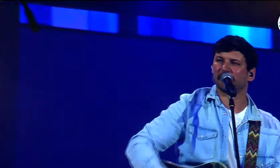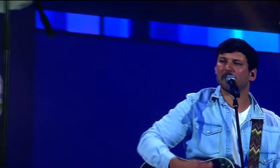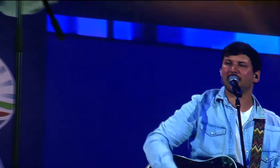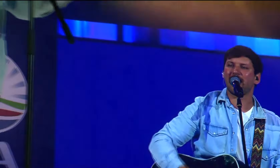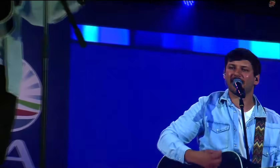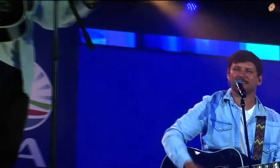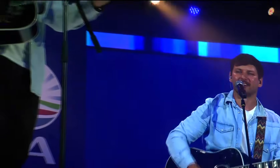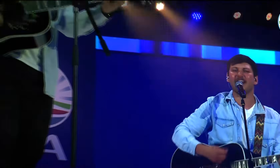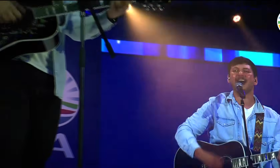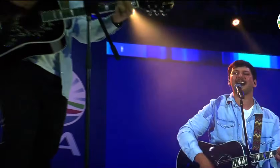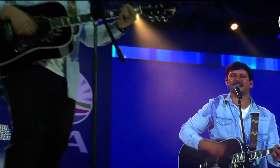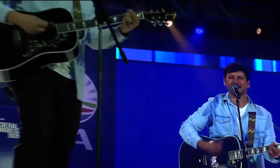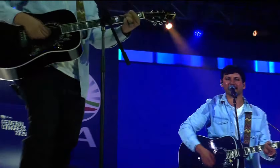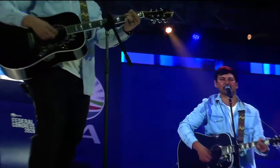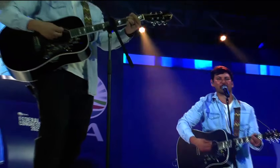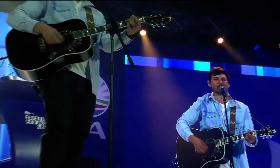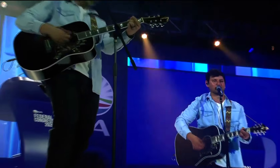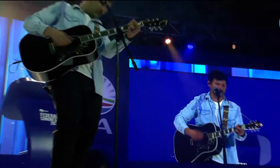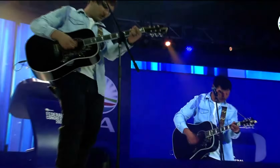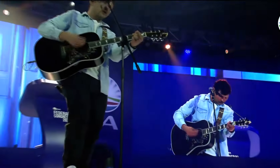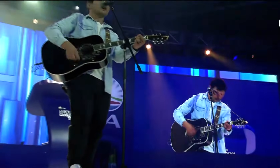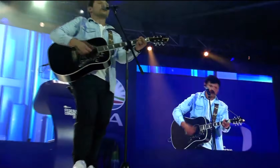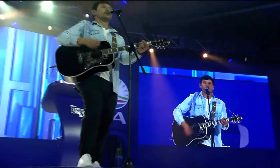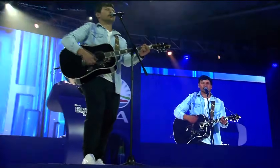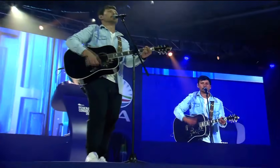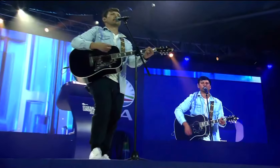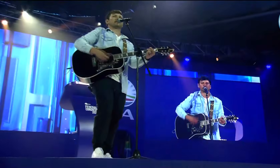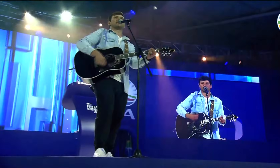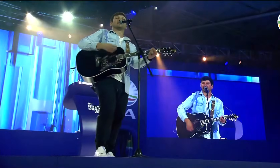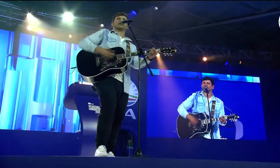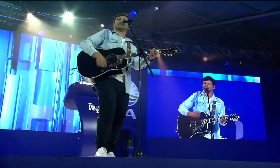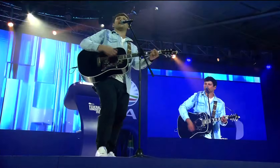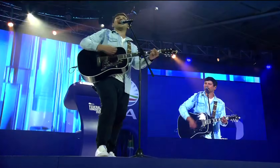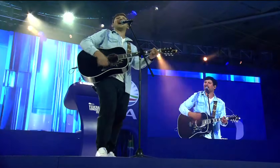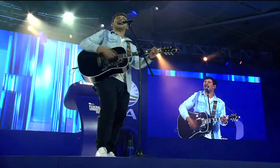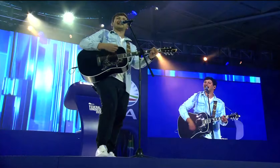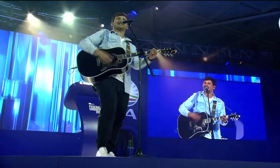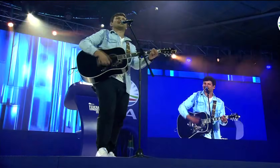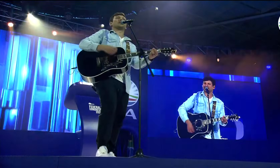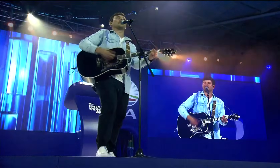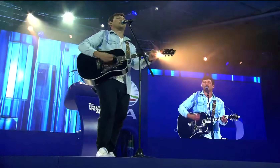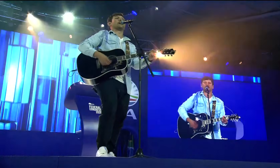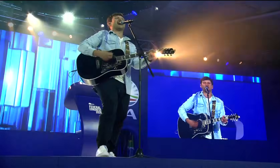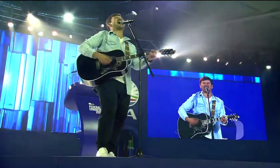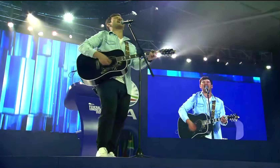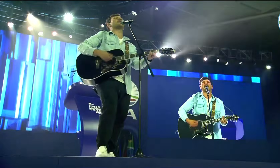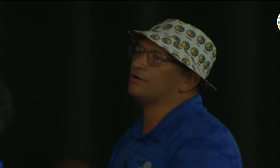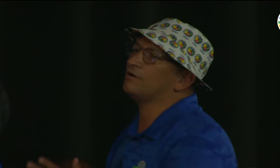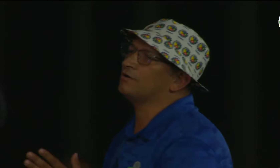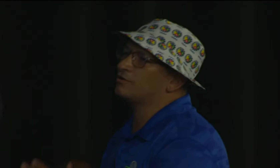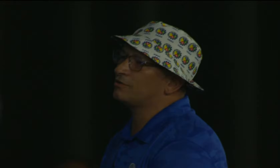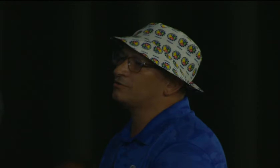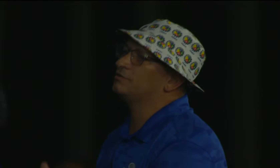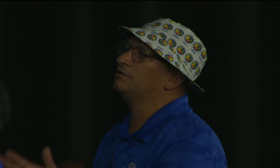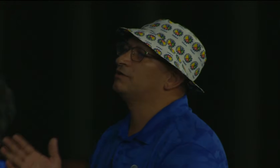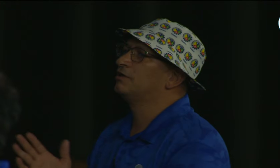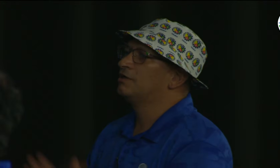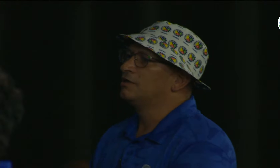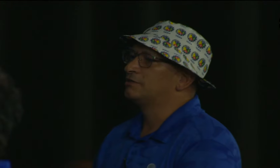So forever on it goes, through the circles fast and slow. And I